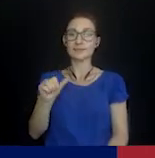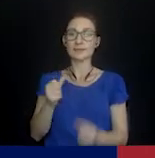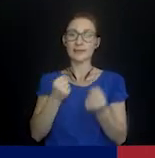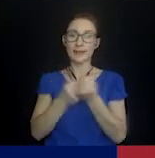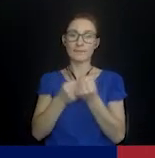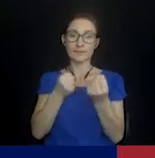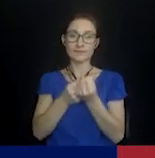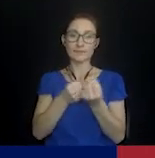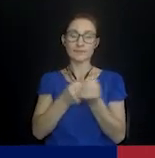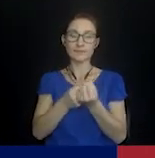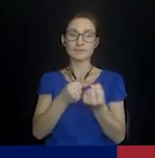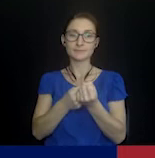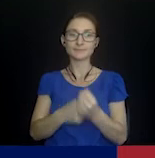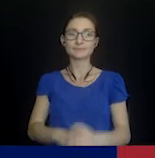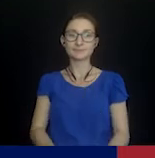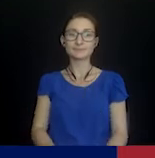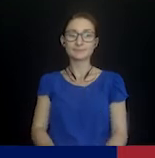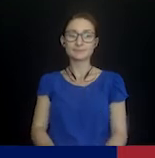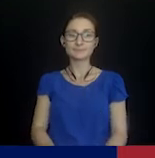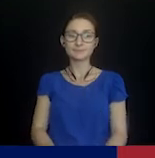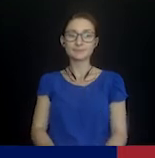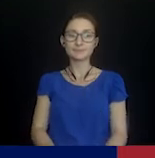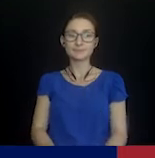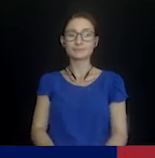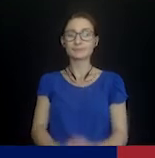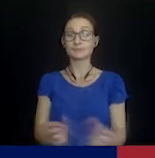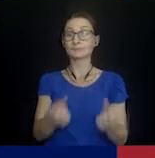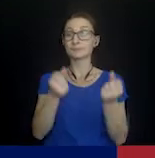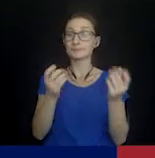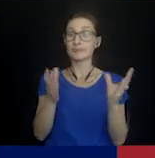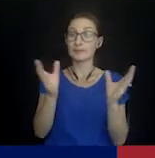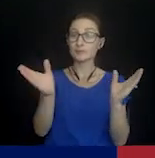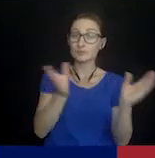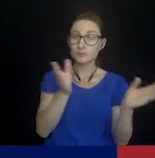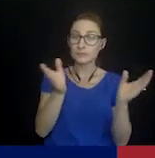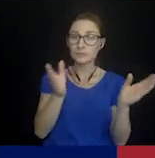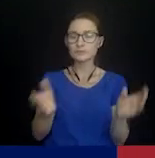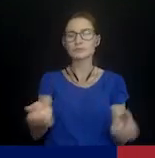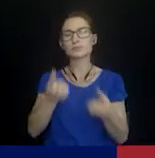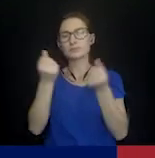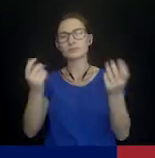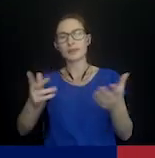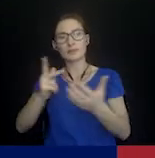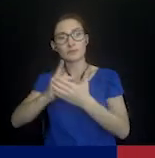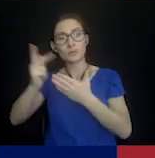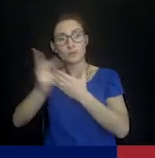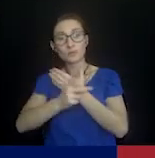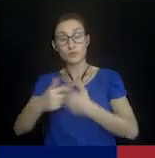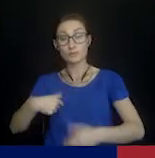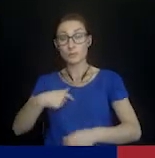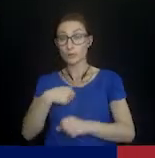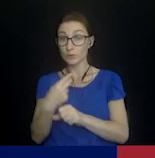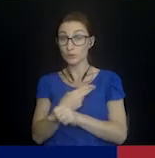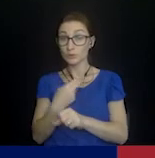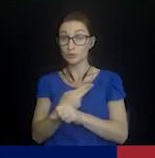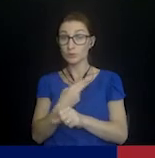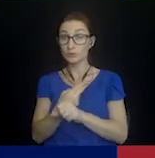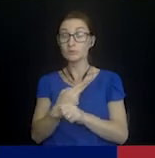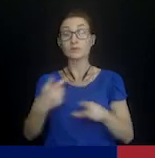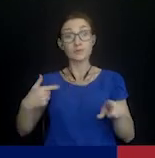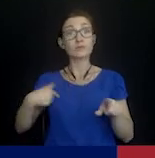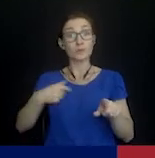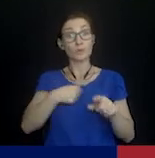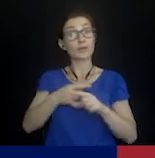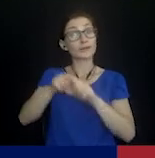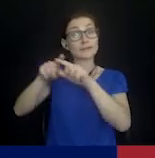in disability advocacy. A lot of the services and programs that we use and